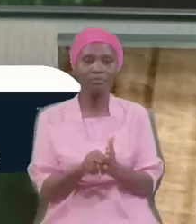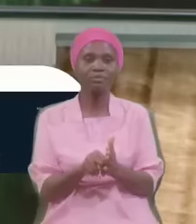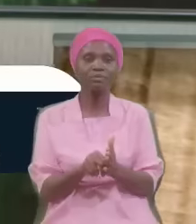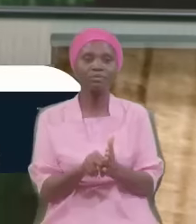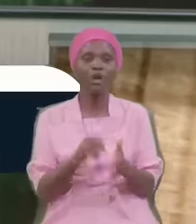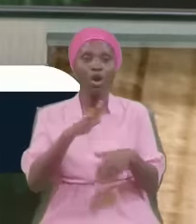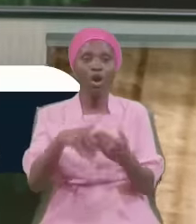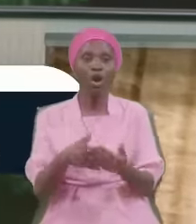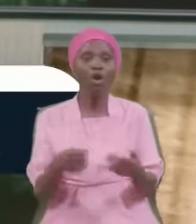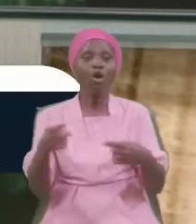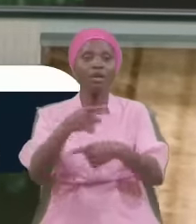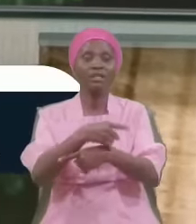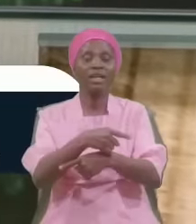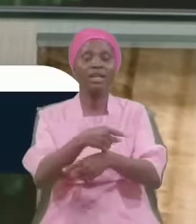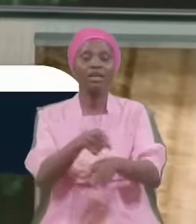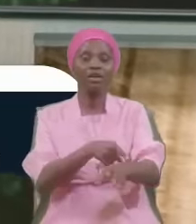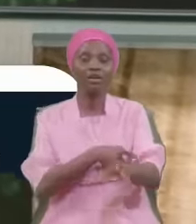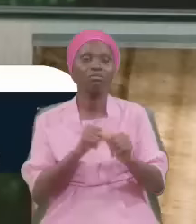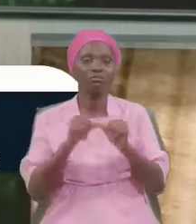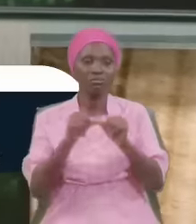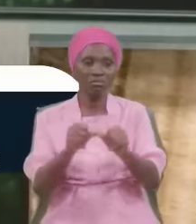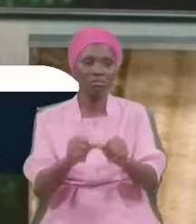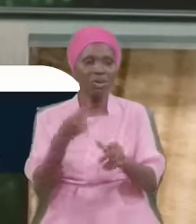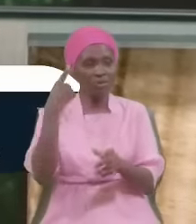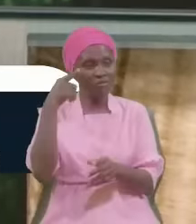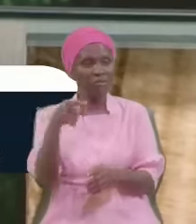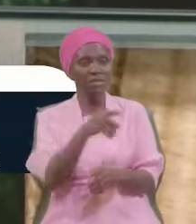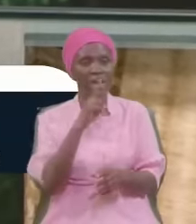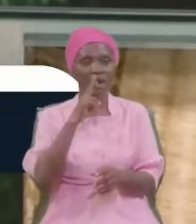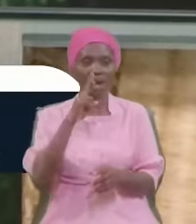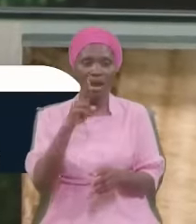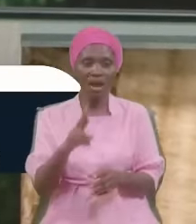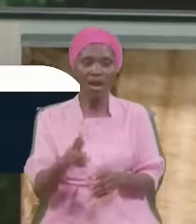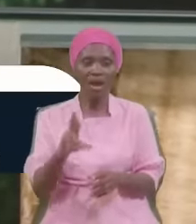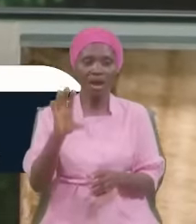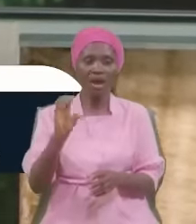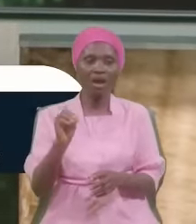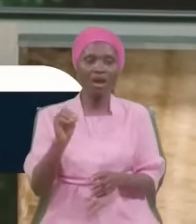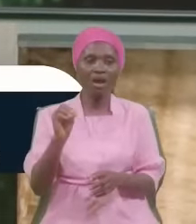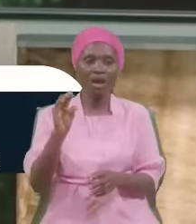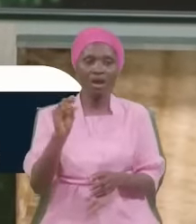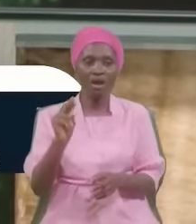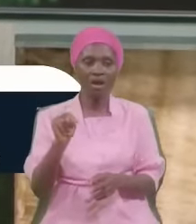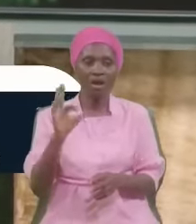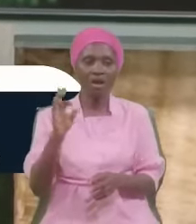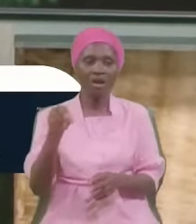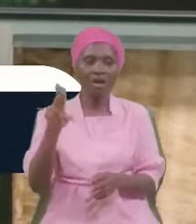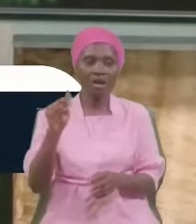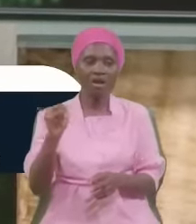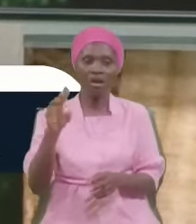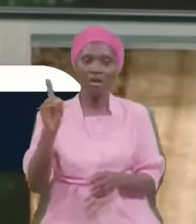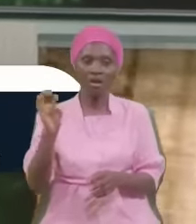they are confounded, for they are brought unto shame